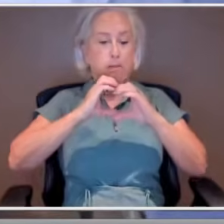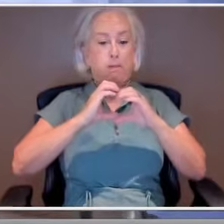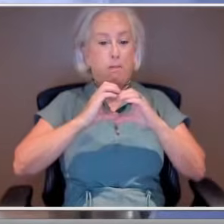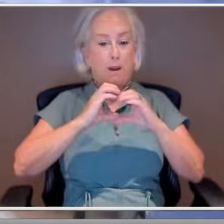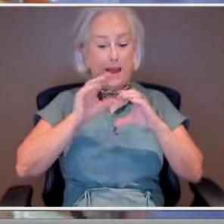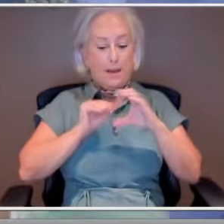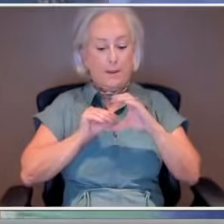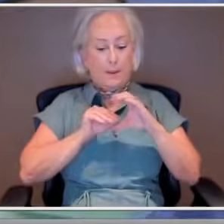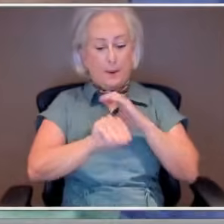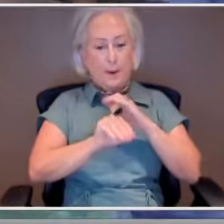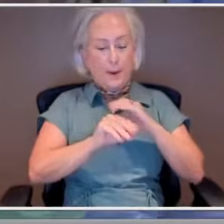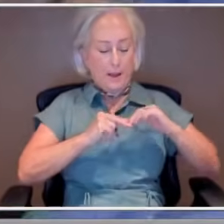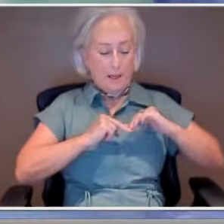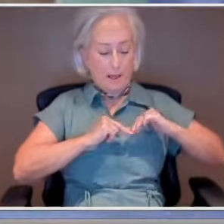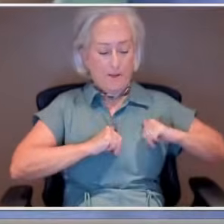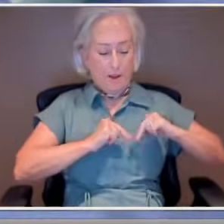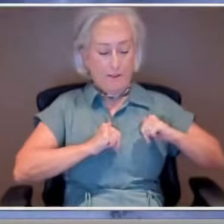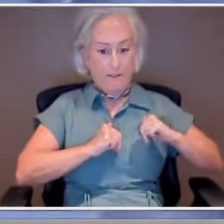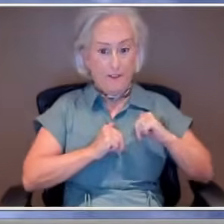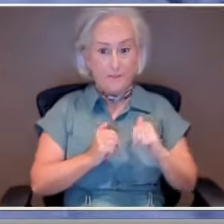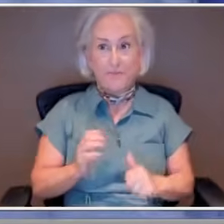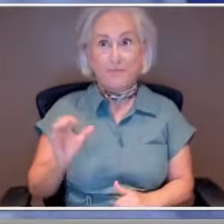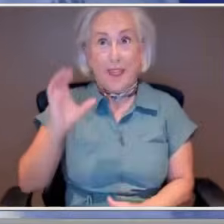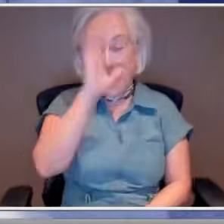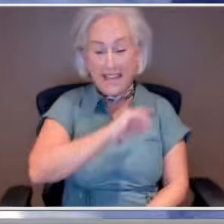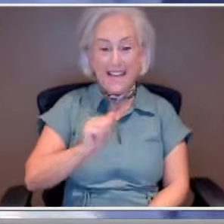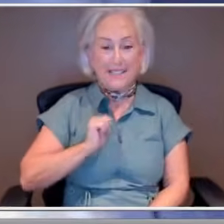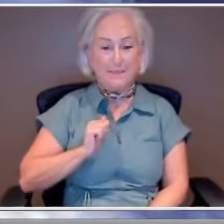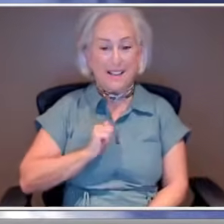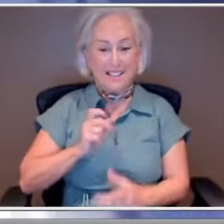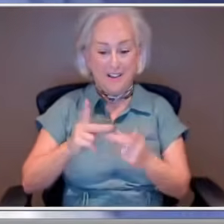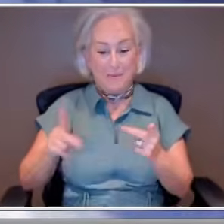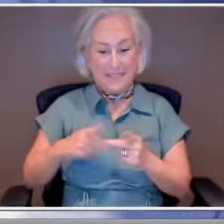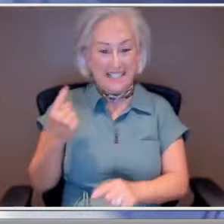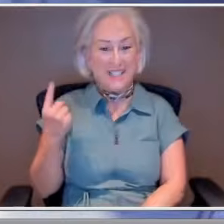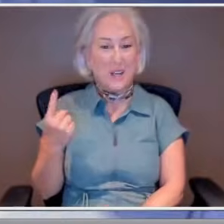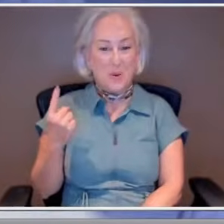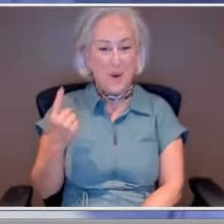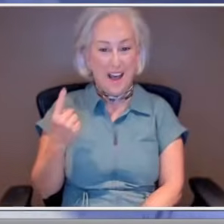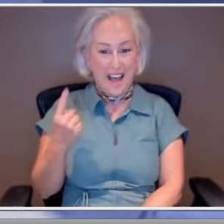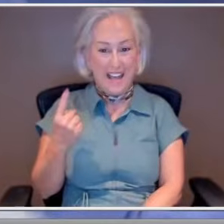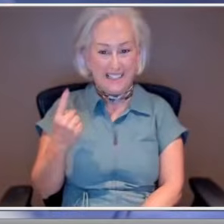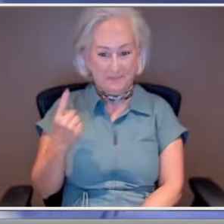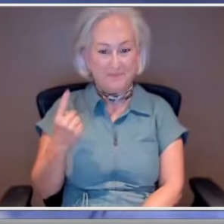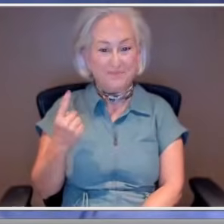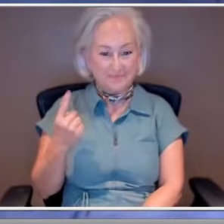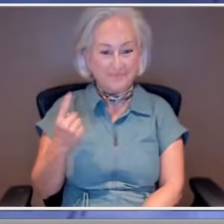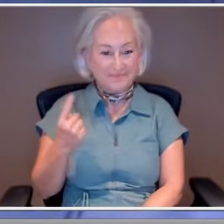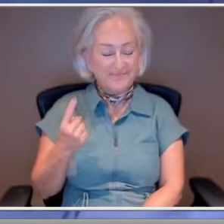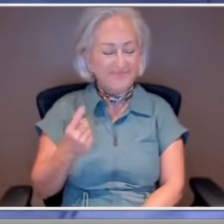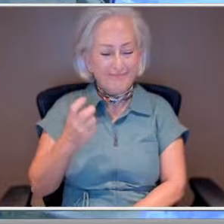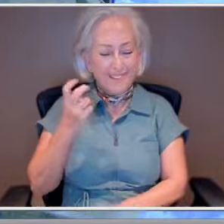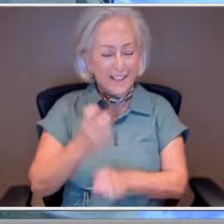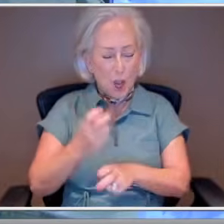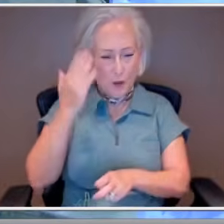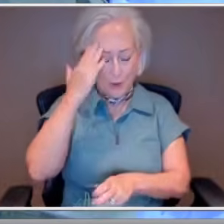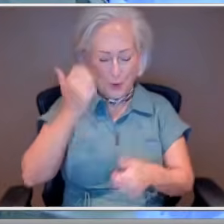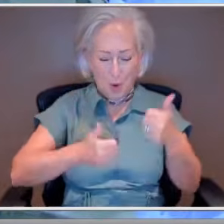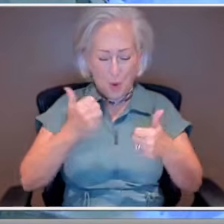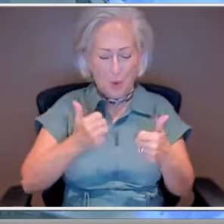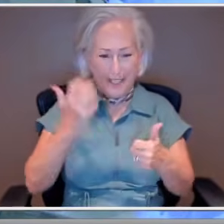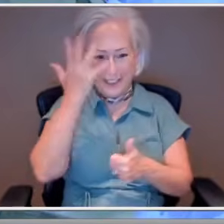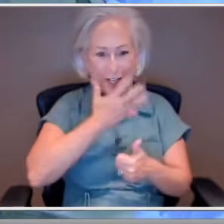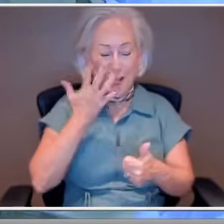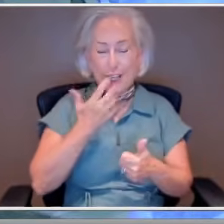guess I must have been position 1 in this case. Yeah. So Don't say you're the one with the glasses. Yeah, we're hard to tell apart. It's because I'm so tall.